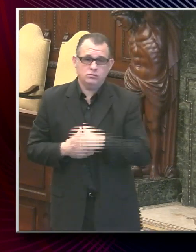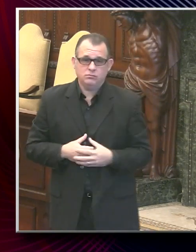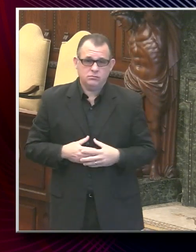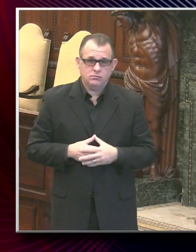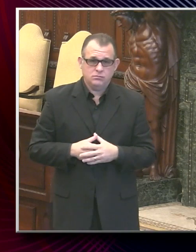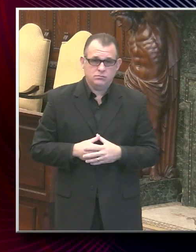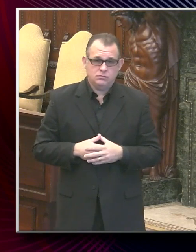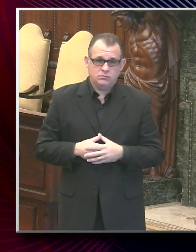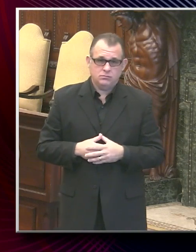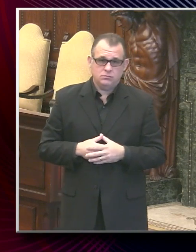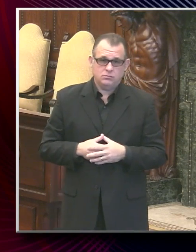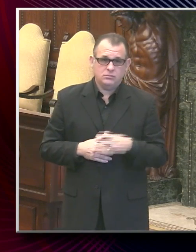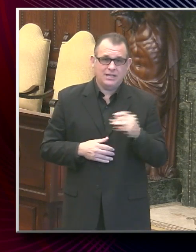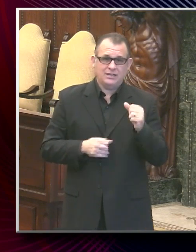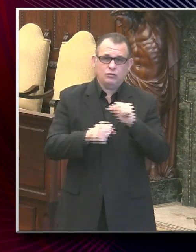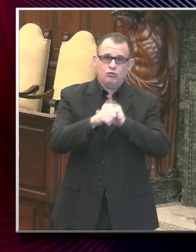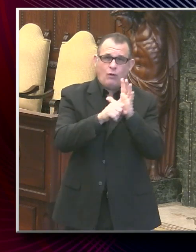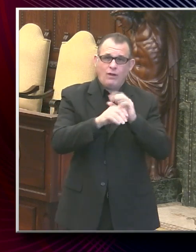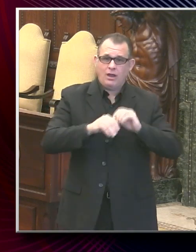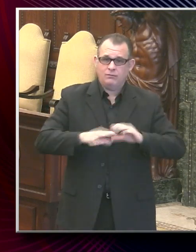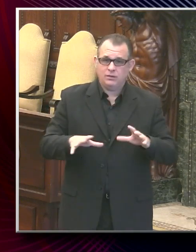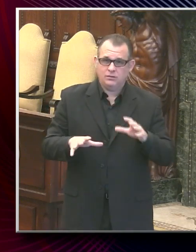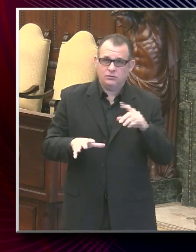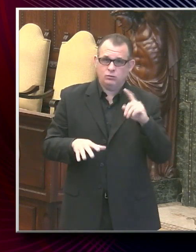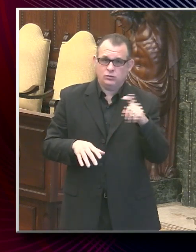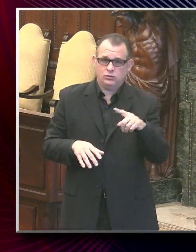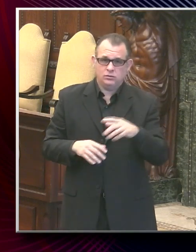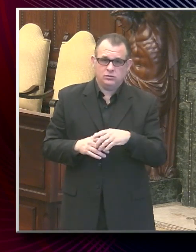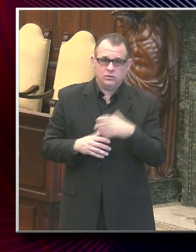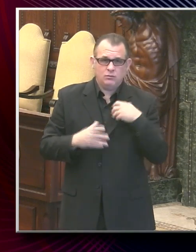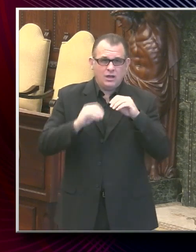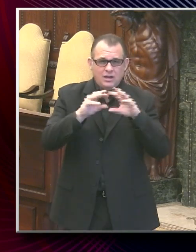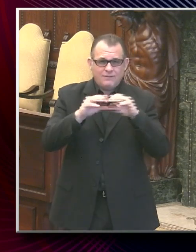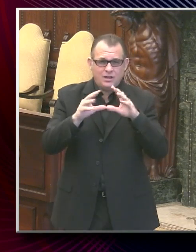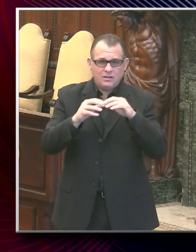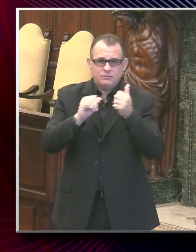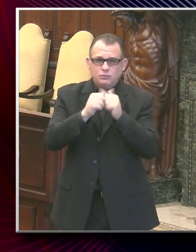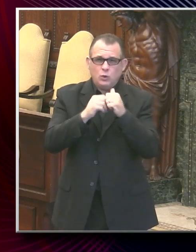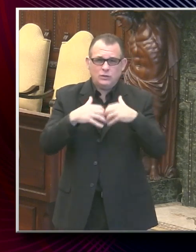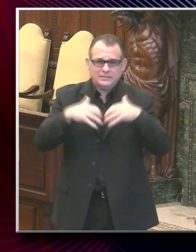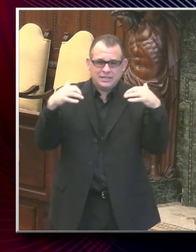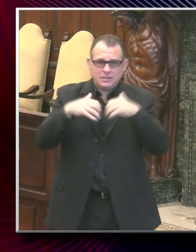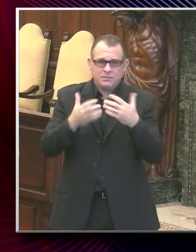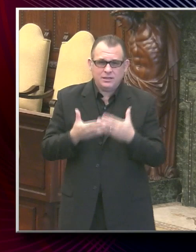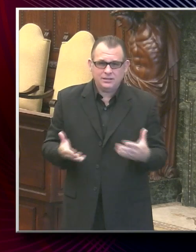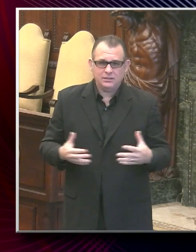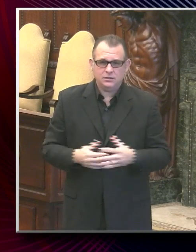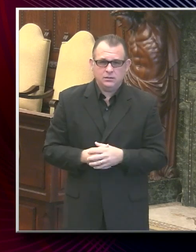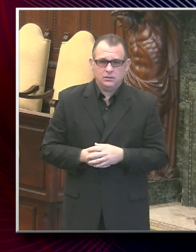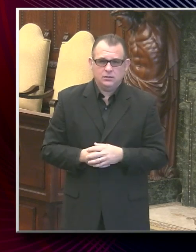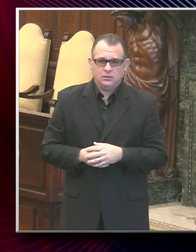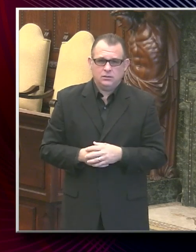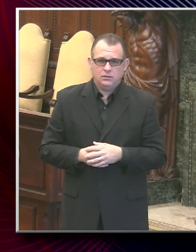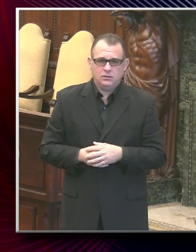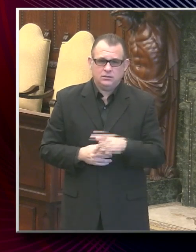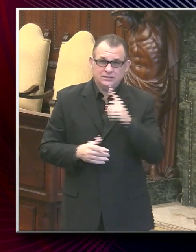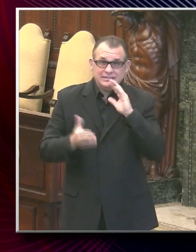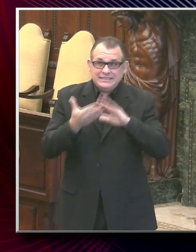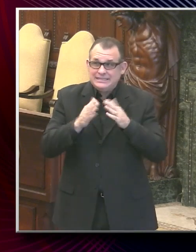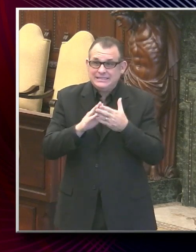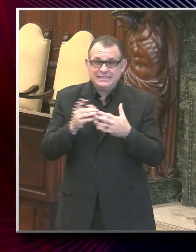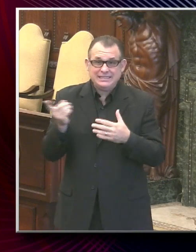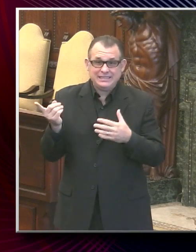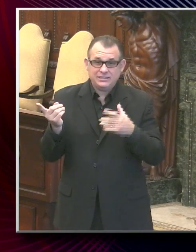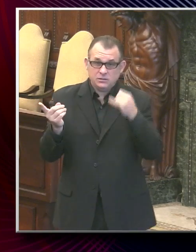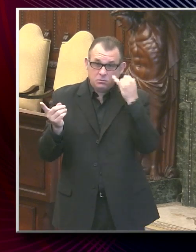lastly, a coronavirus question. Just clarifying the sports stadium thing, Dr. Farley. Is the city, let's say the